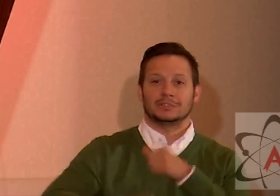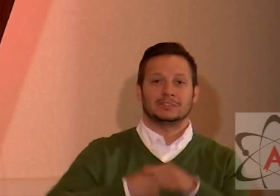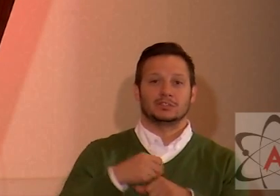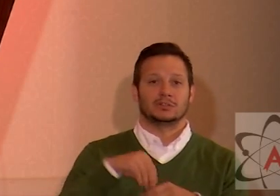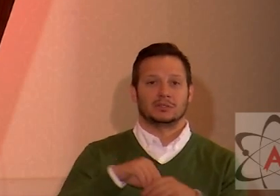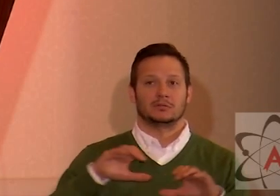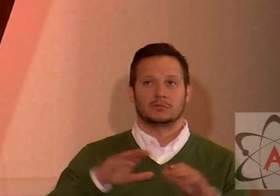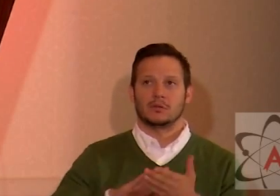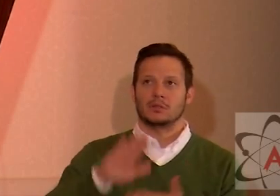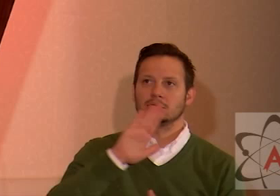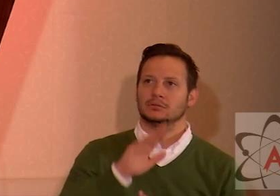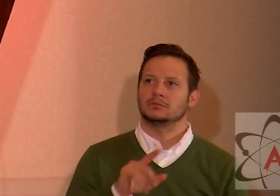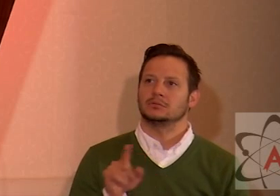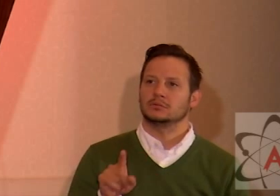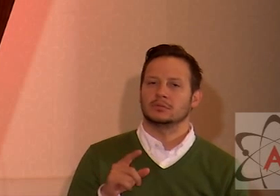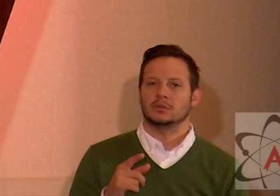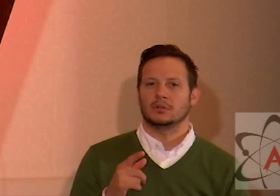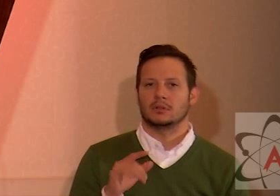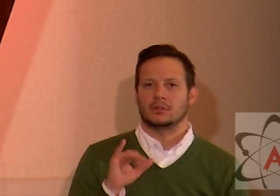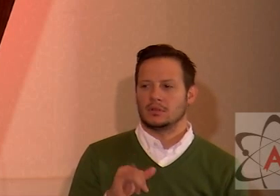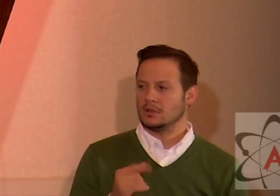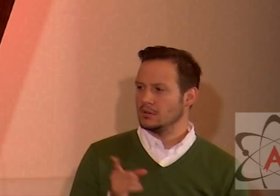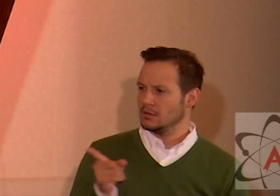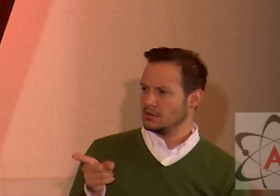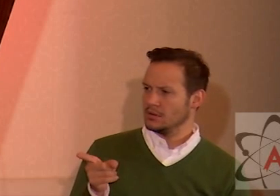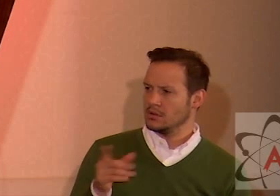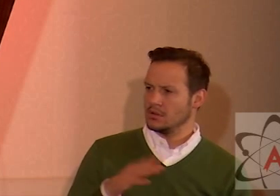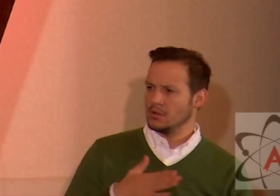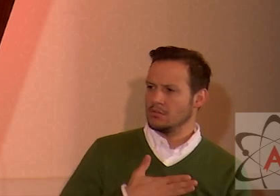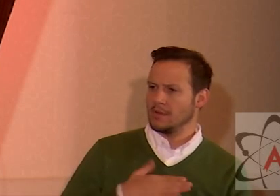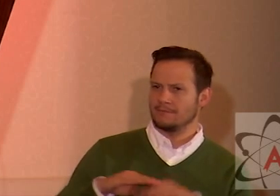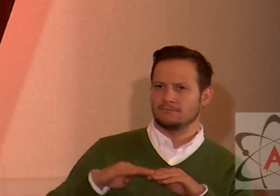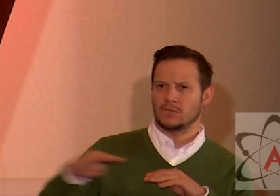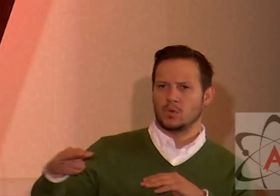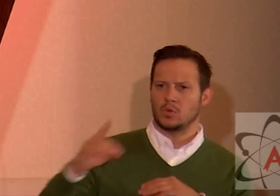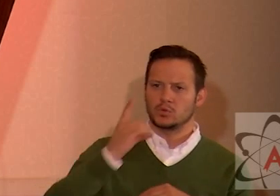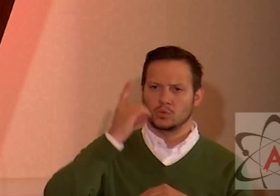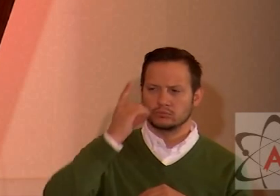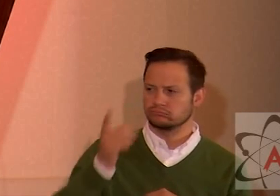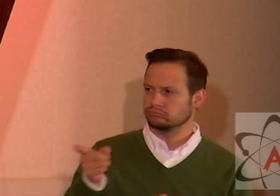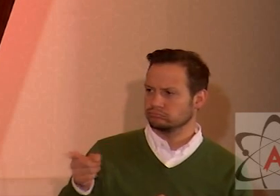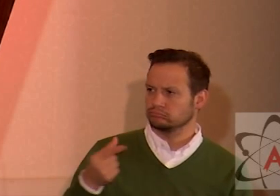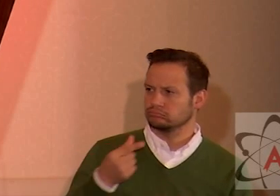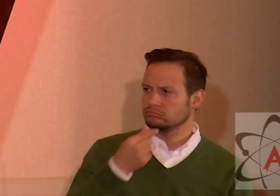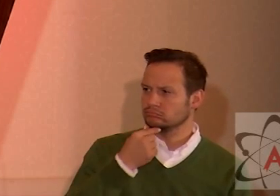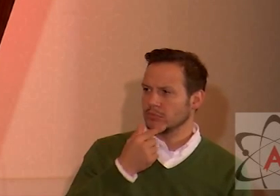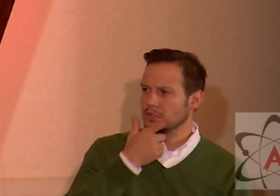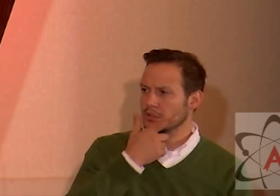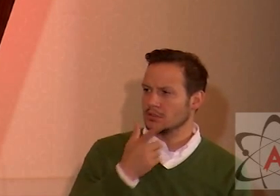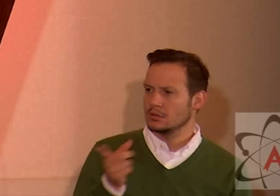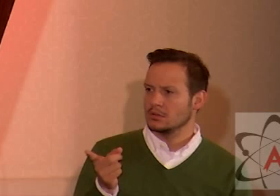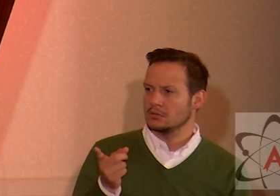college that one of the people on their own floor in the dormitory is gay, and that